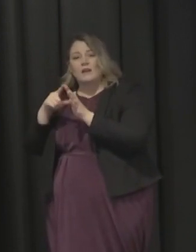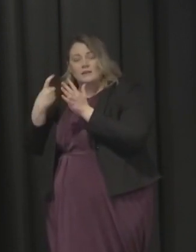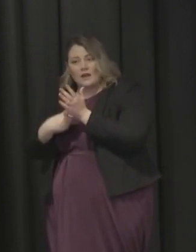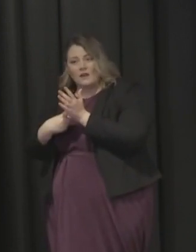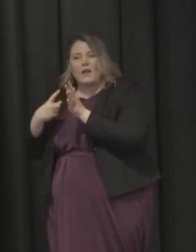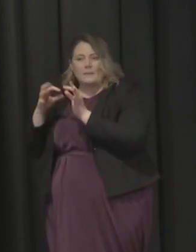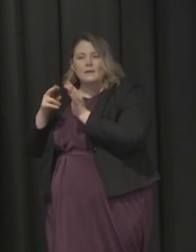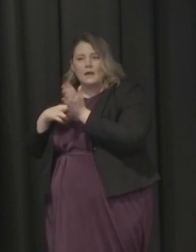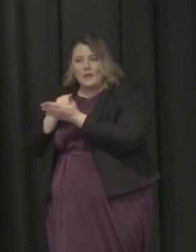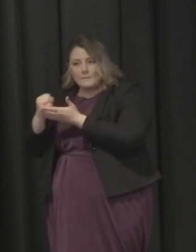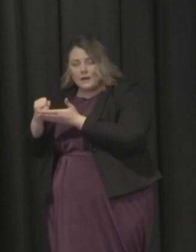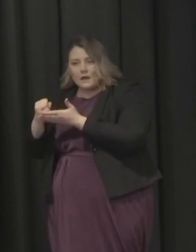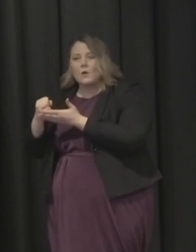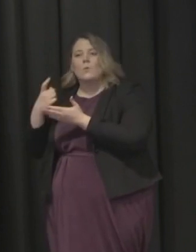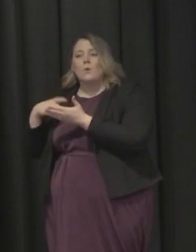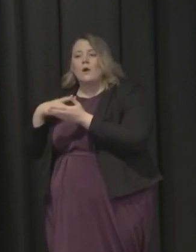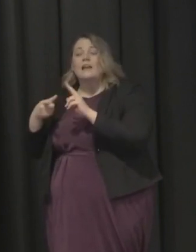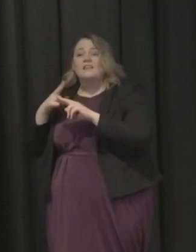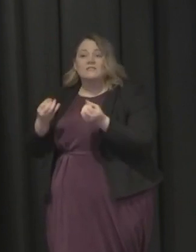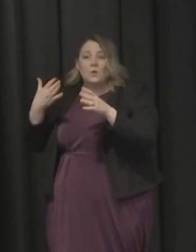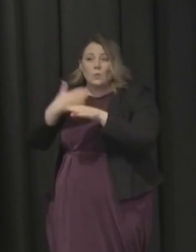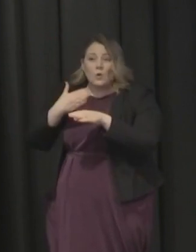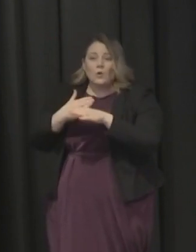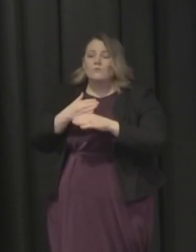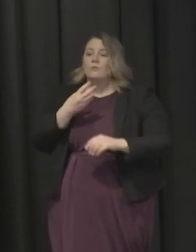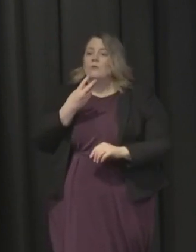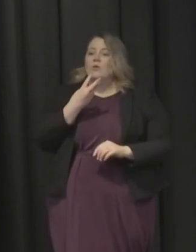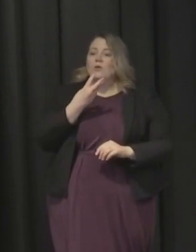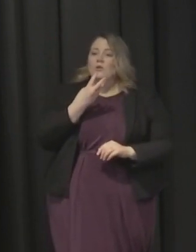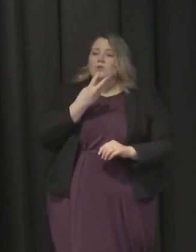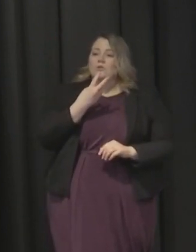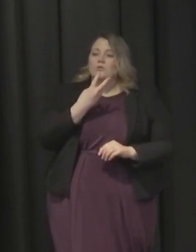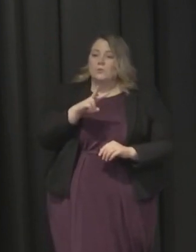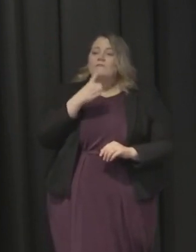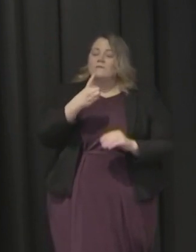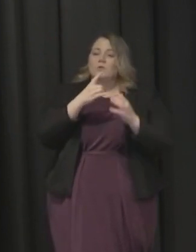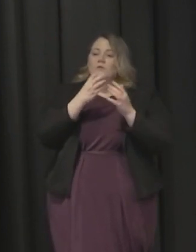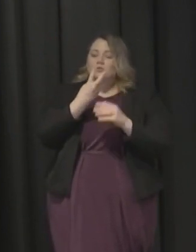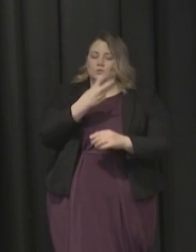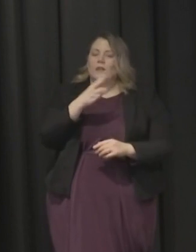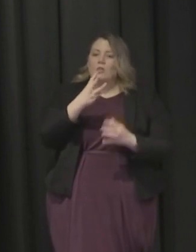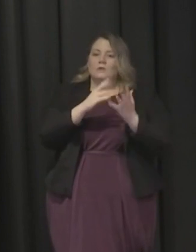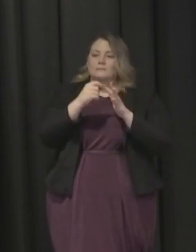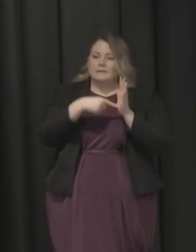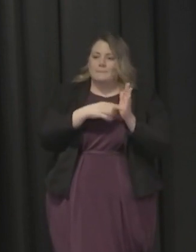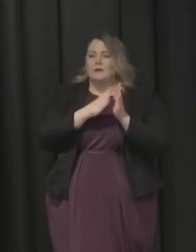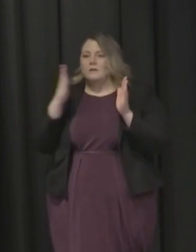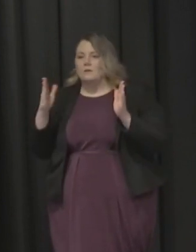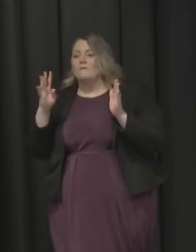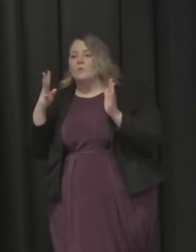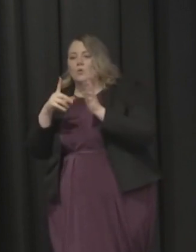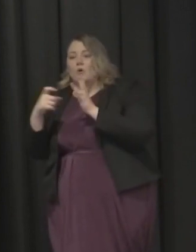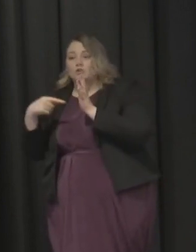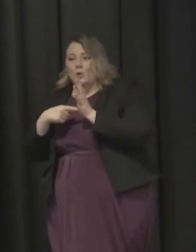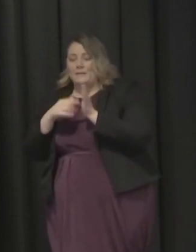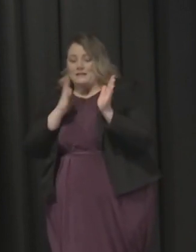4 construction grants. Eligible non-employing sole trader businesses will receive a one-off payment of